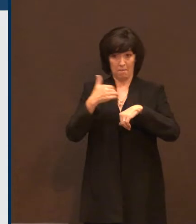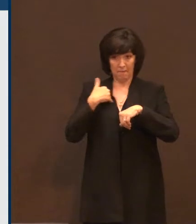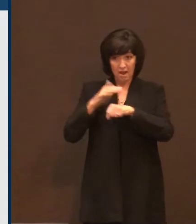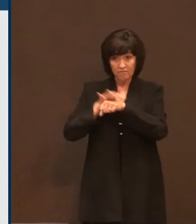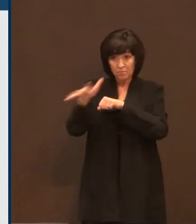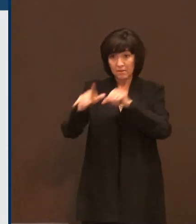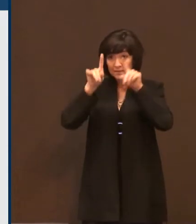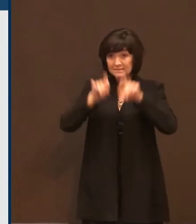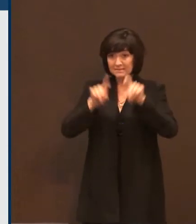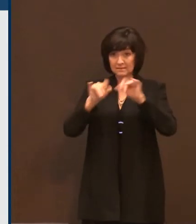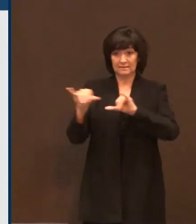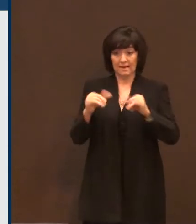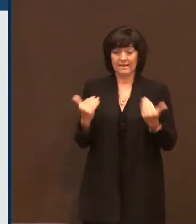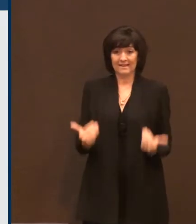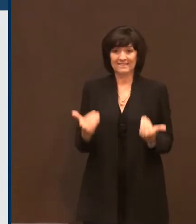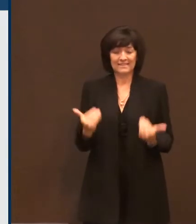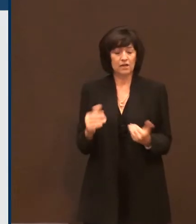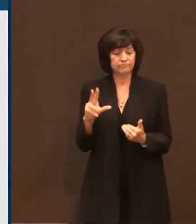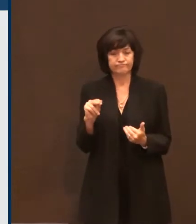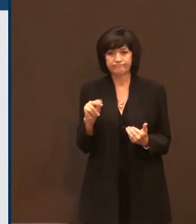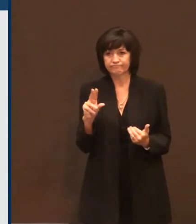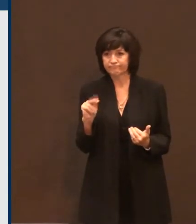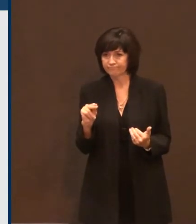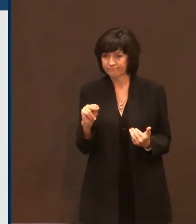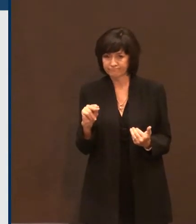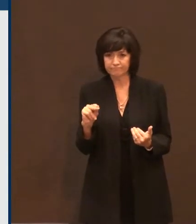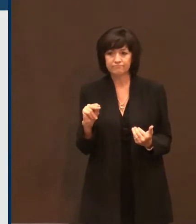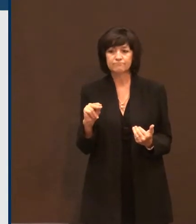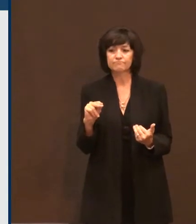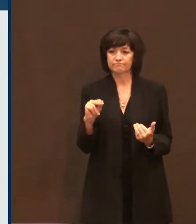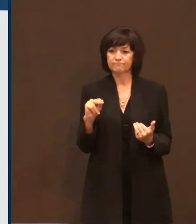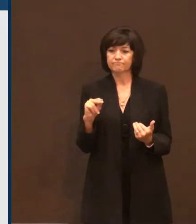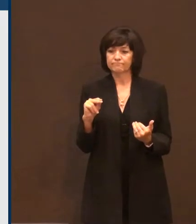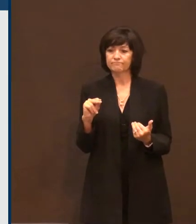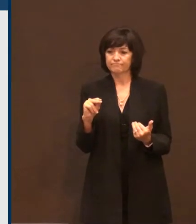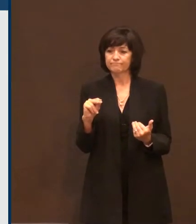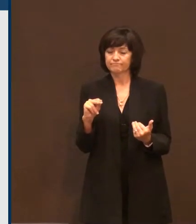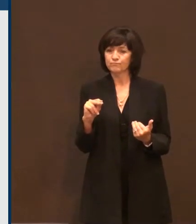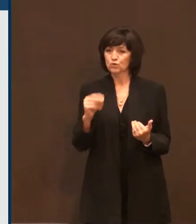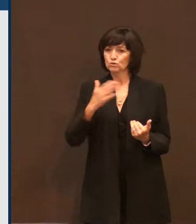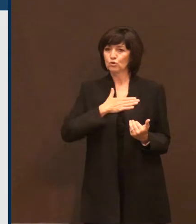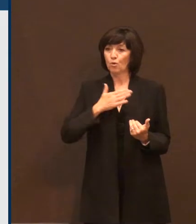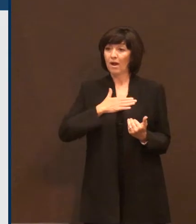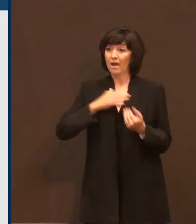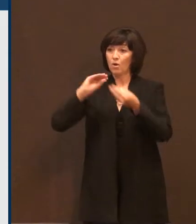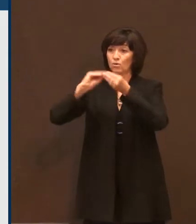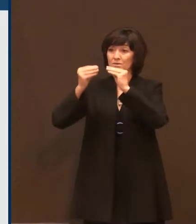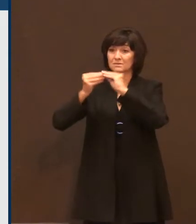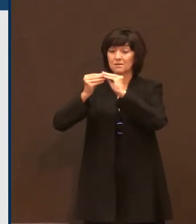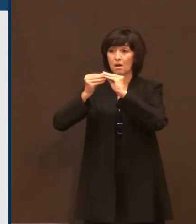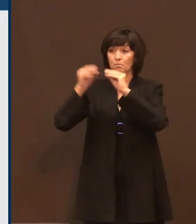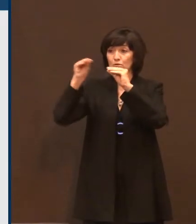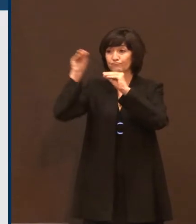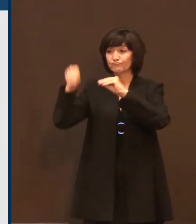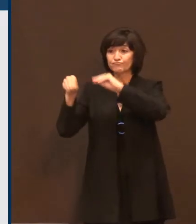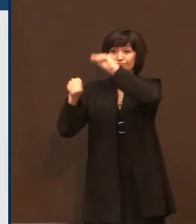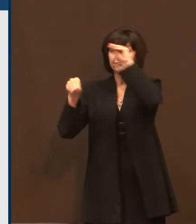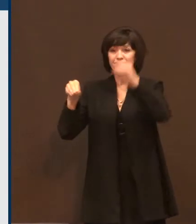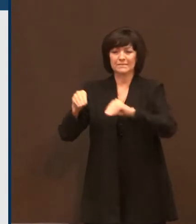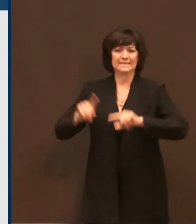the denominator in that fraction was much lower than it is today. And so that